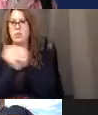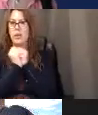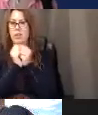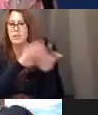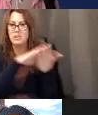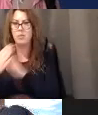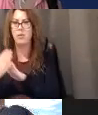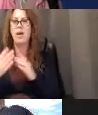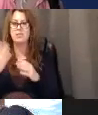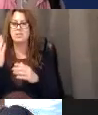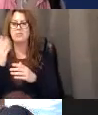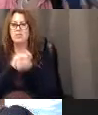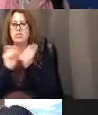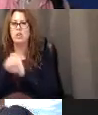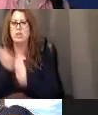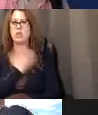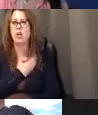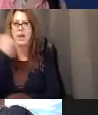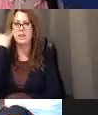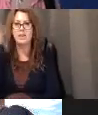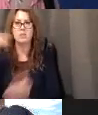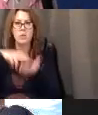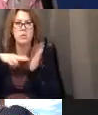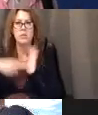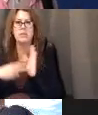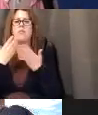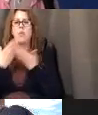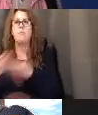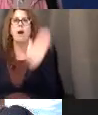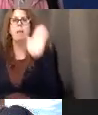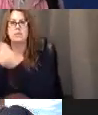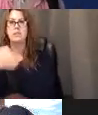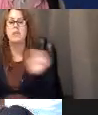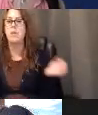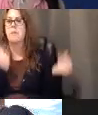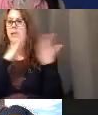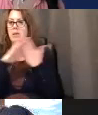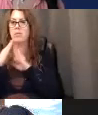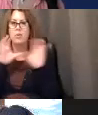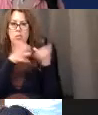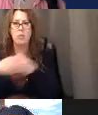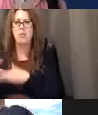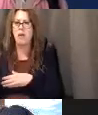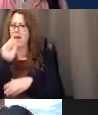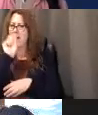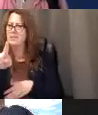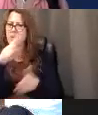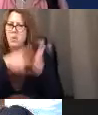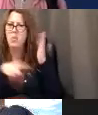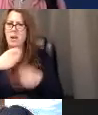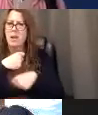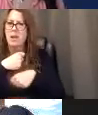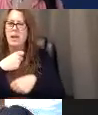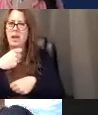public safety. And so we were asking many of the community groups participating, what is it that makes us feel safe? Because that is